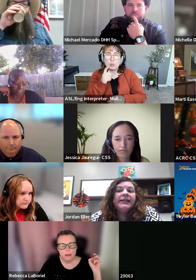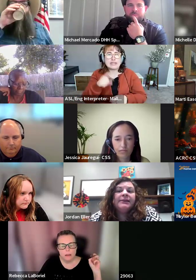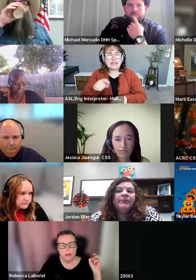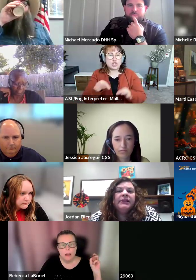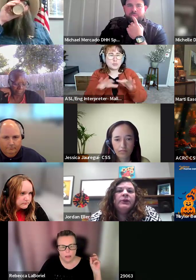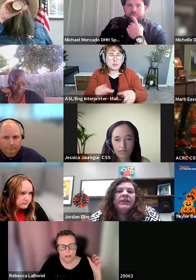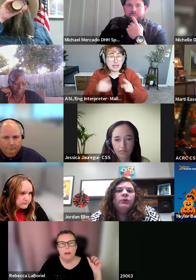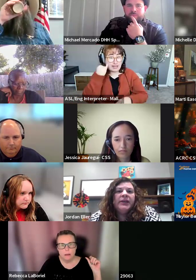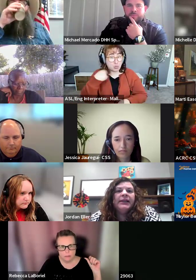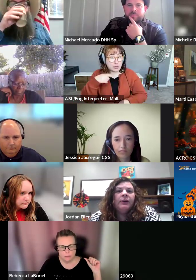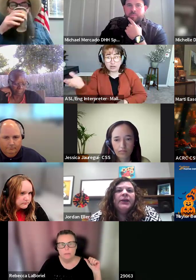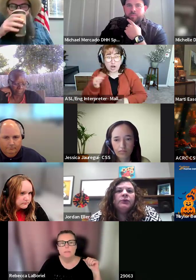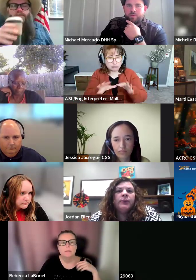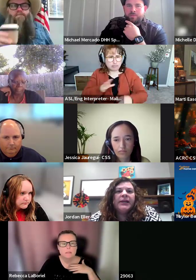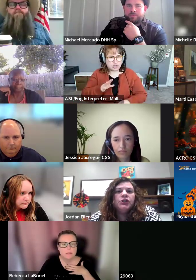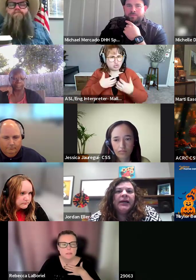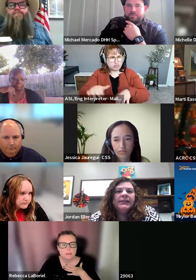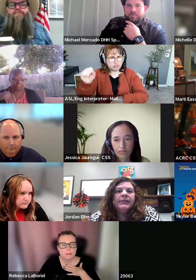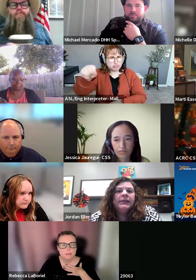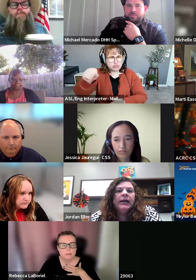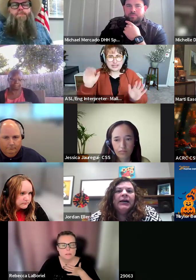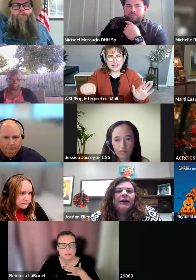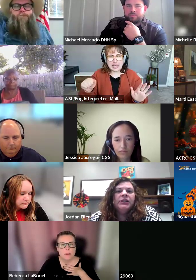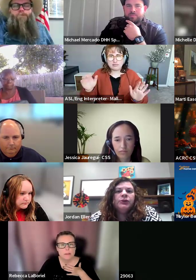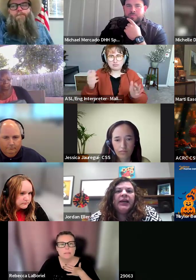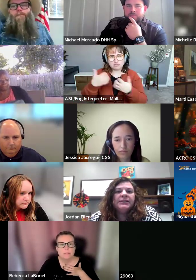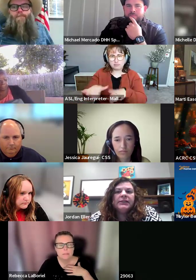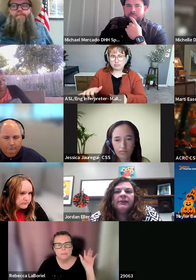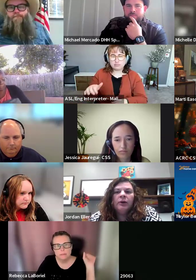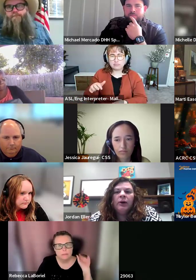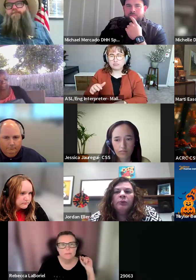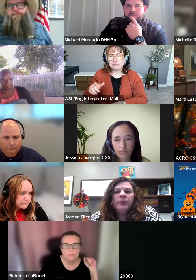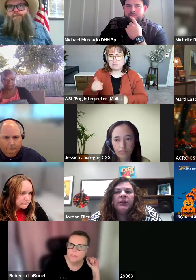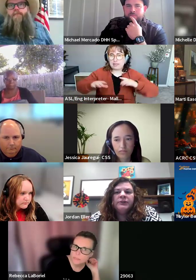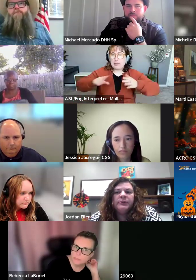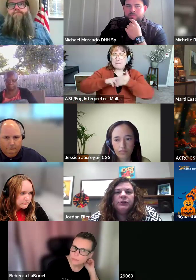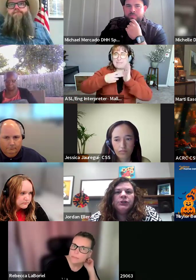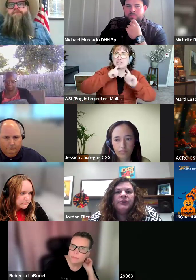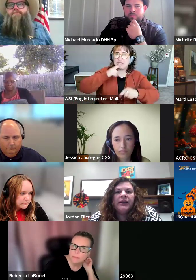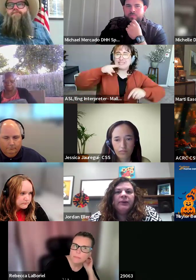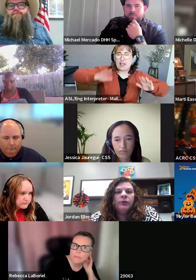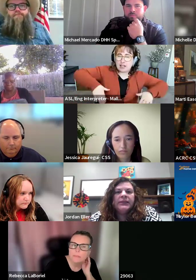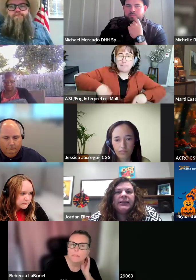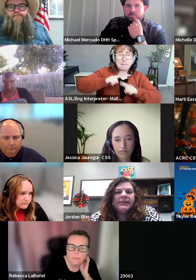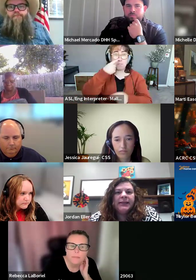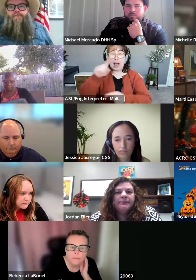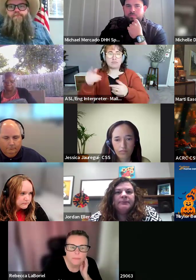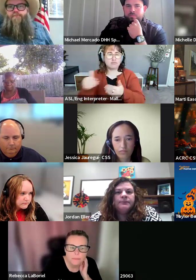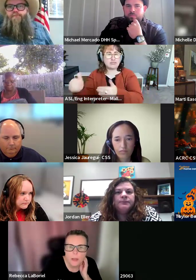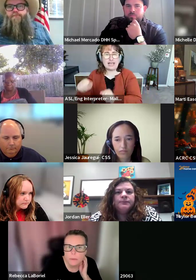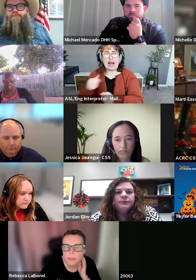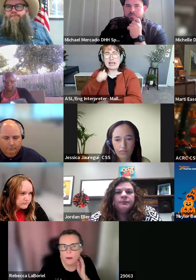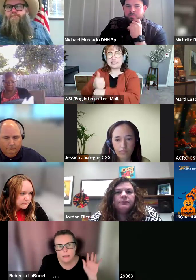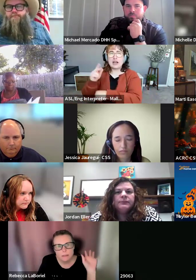that, but if that is something that would need, we could arrange that. So yes, we would love to be able to do that. I will get that set